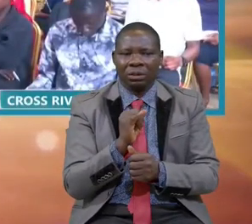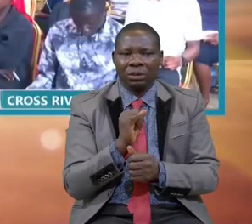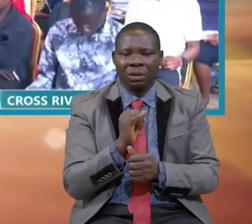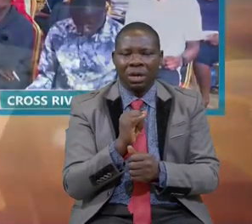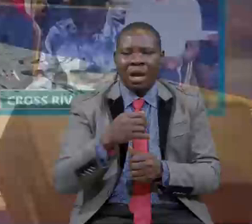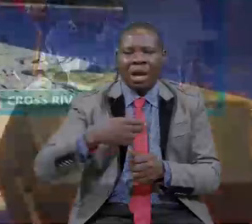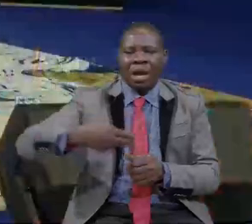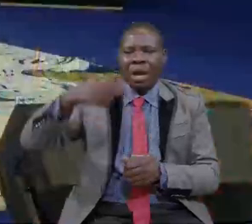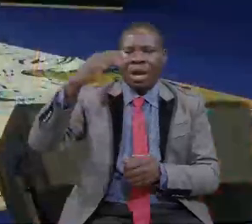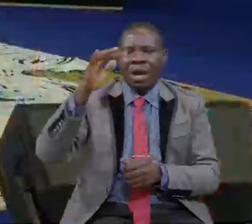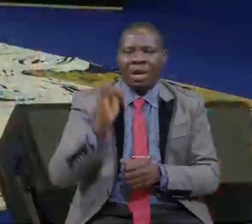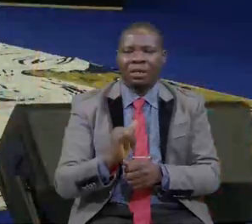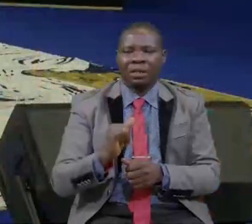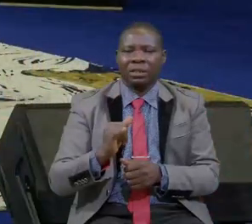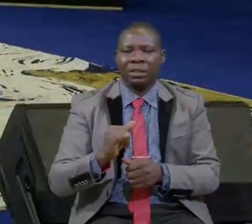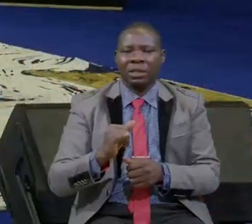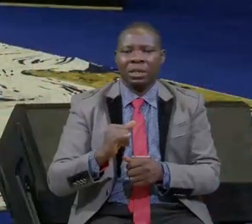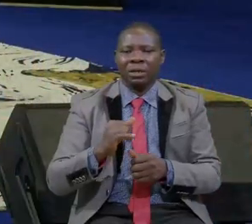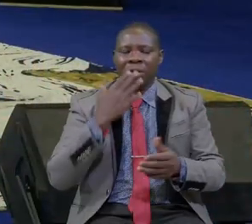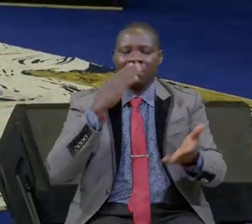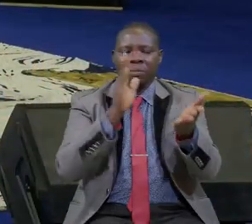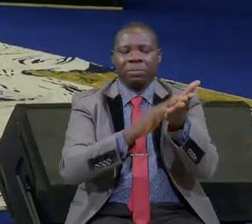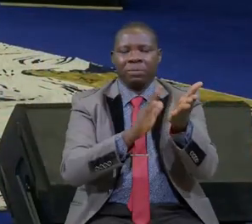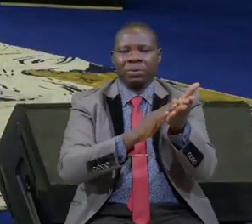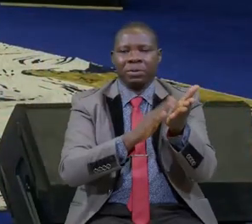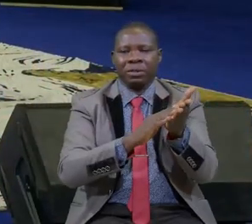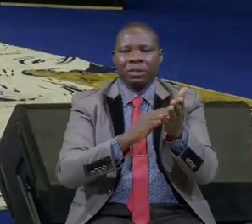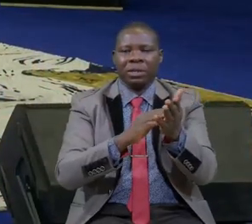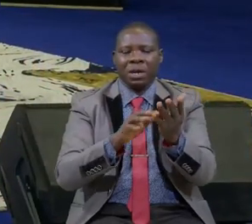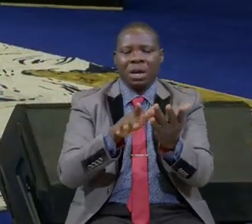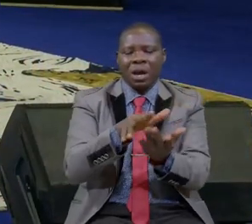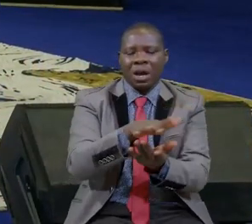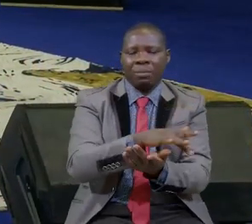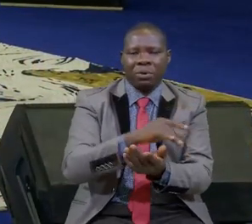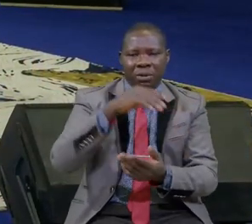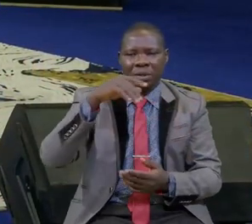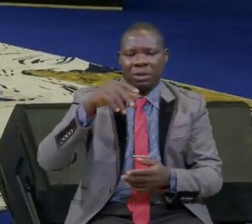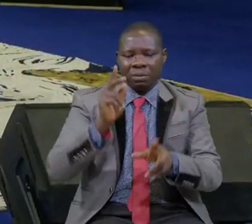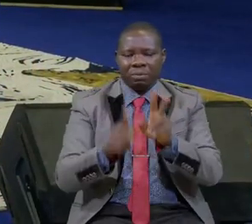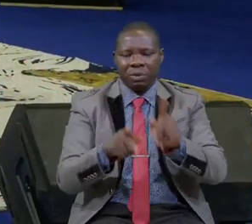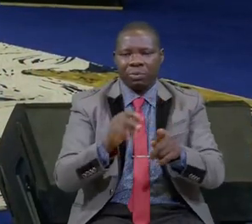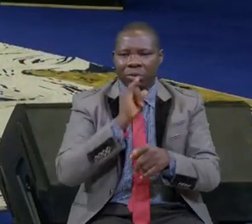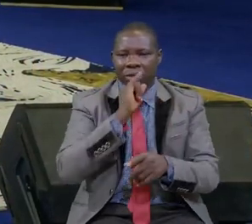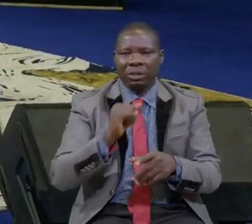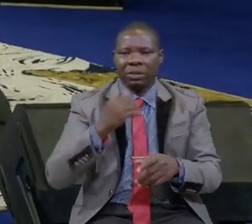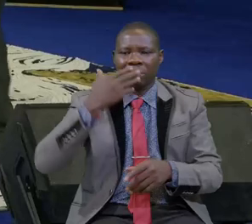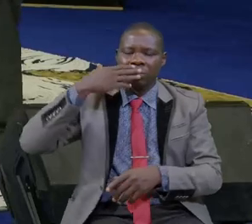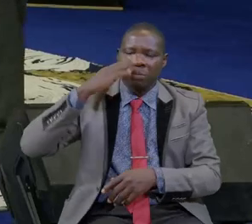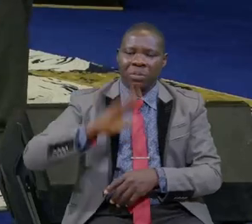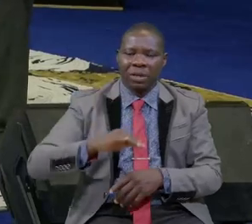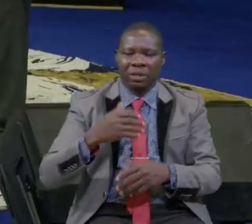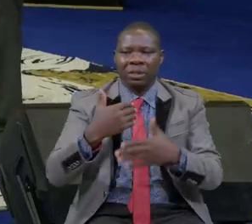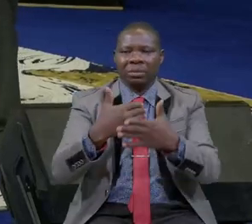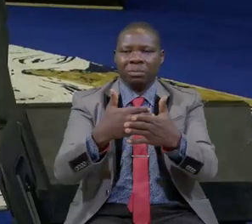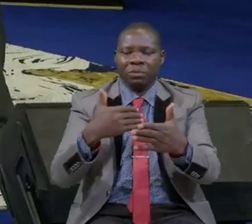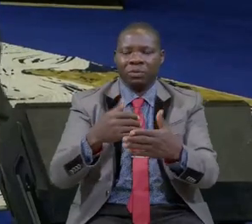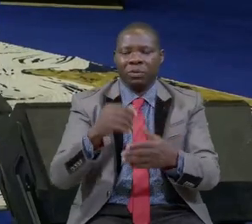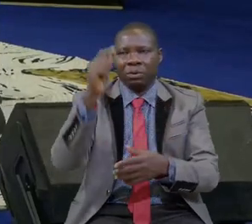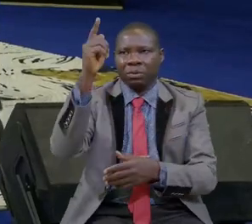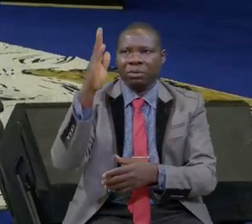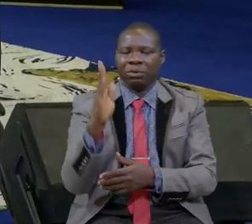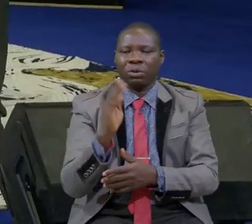highly esteemed among men is abomination in the sight